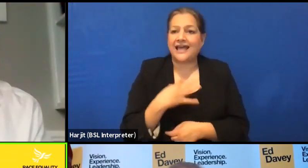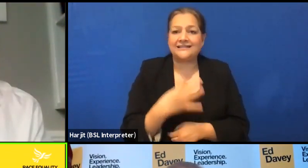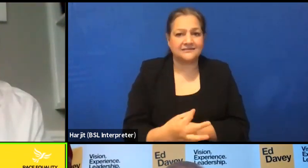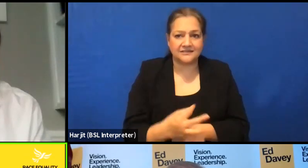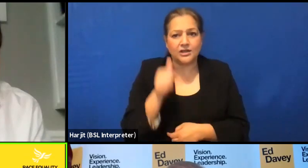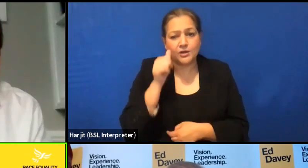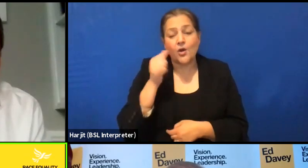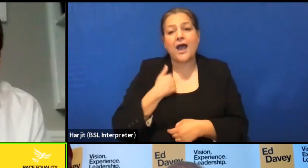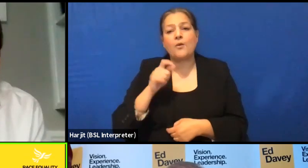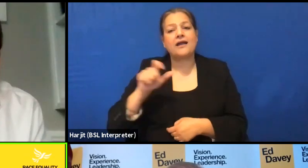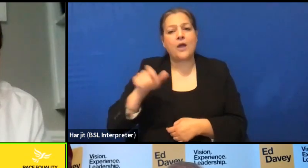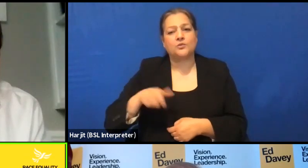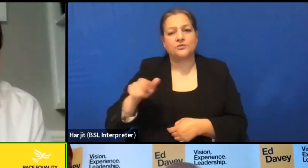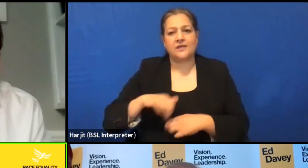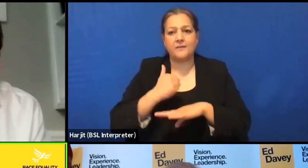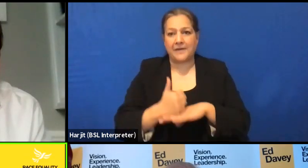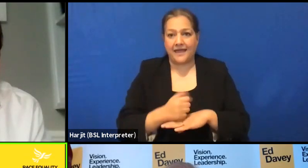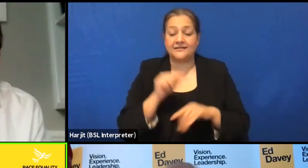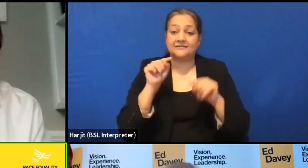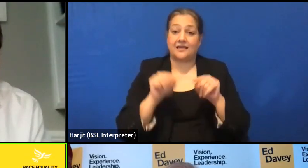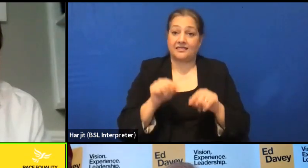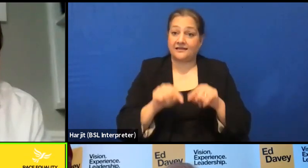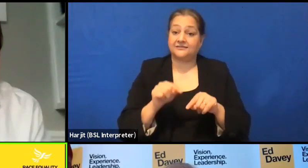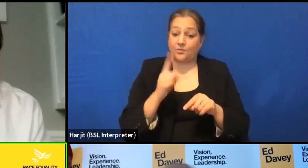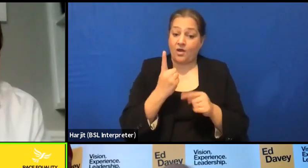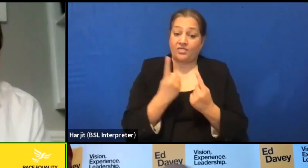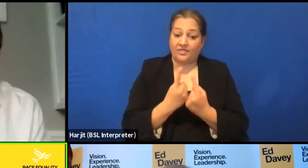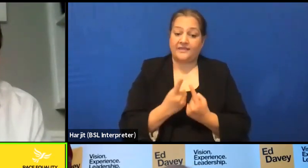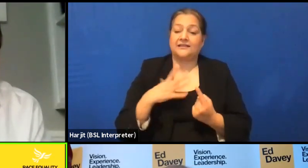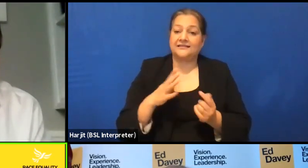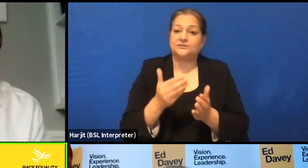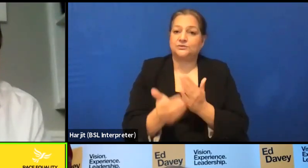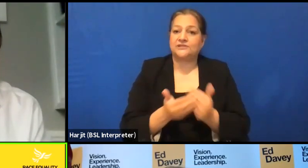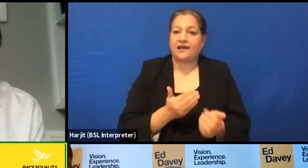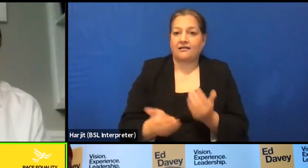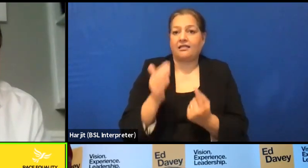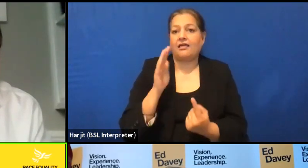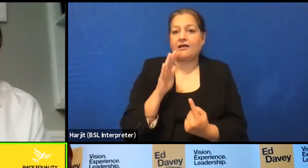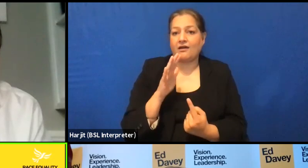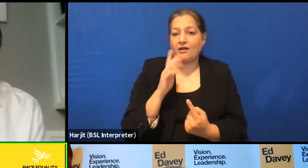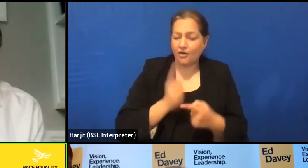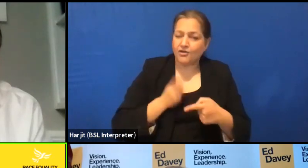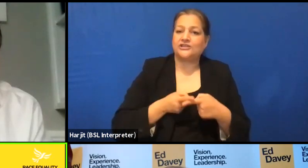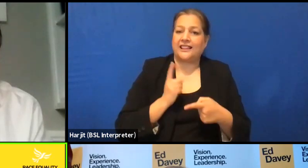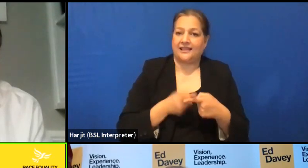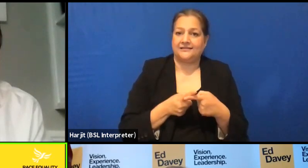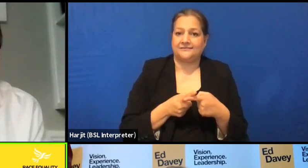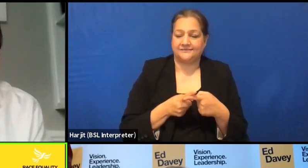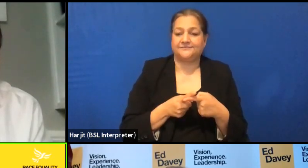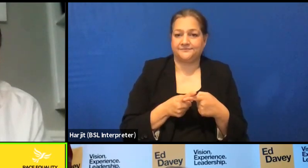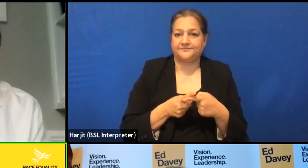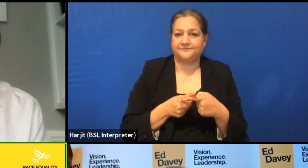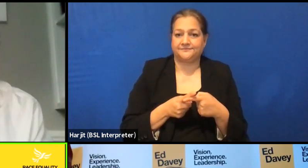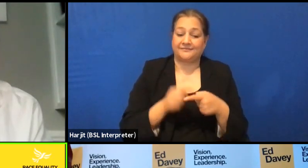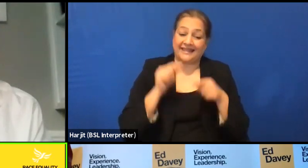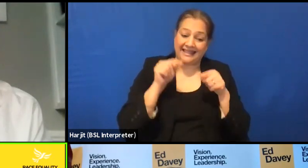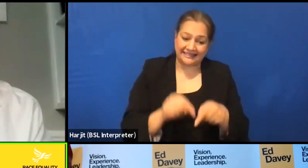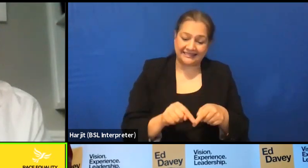base, actually it's one of the areas that we need to be tackling most urgently, because very often that is the in